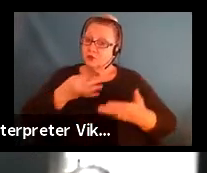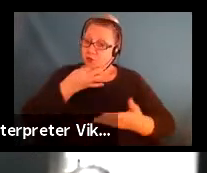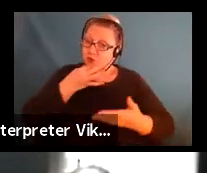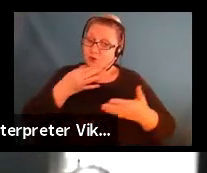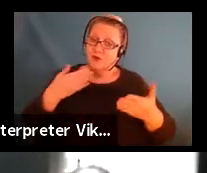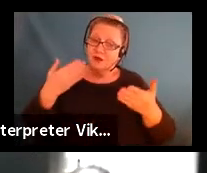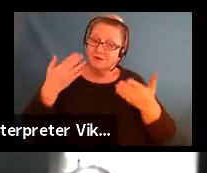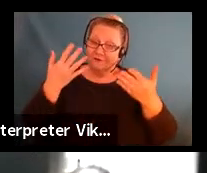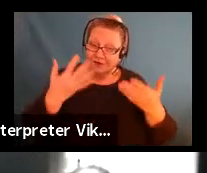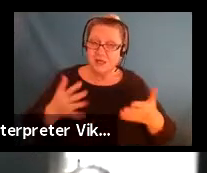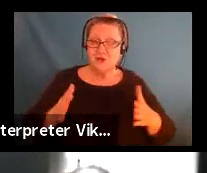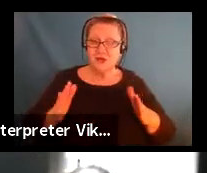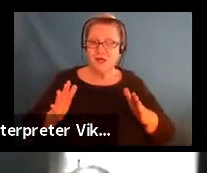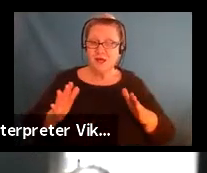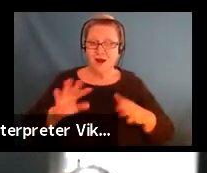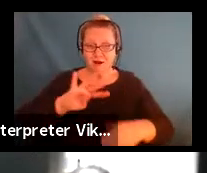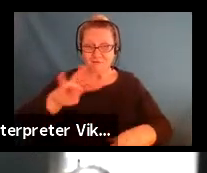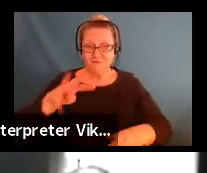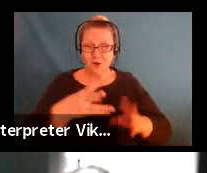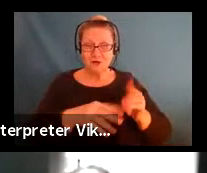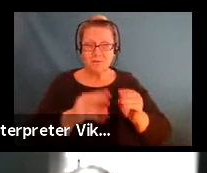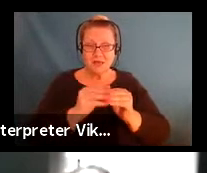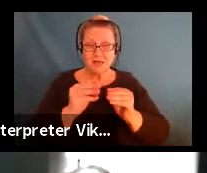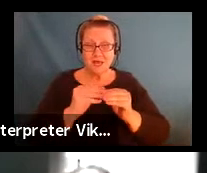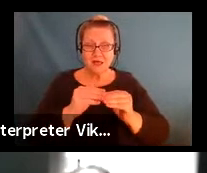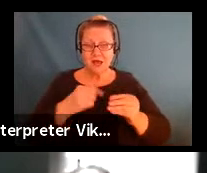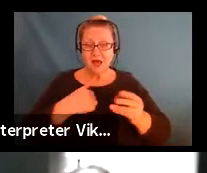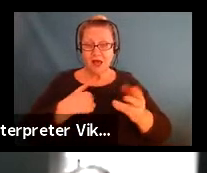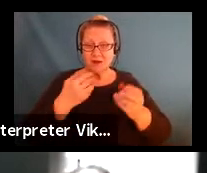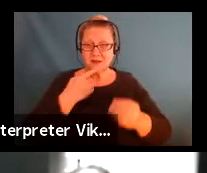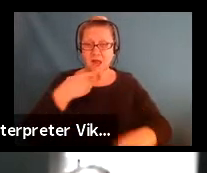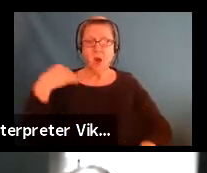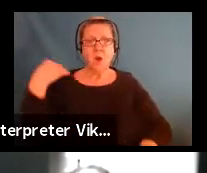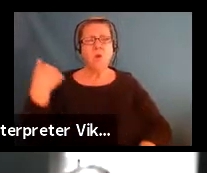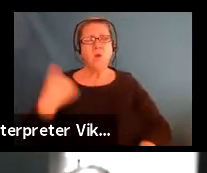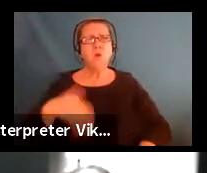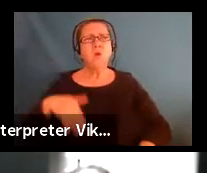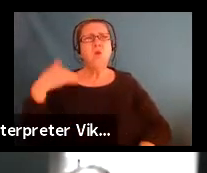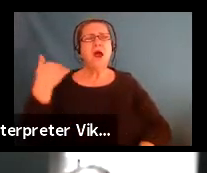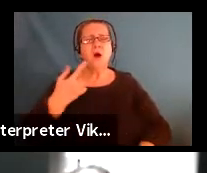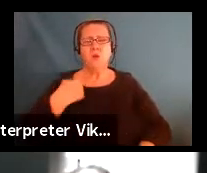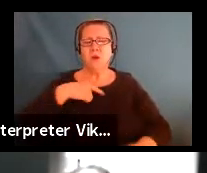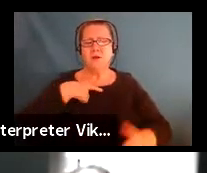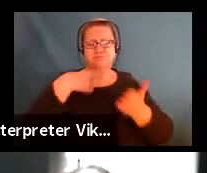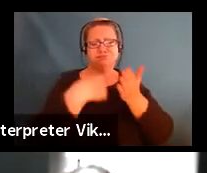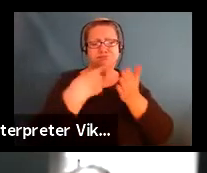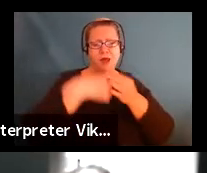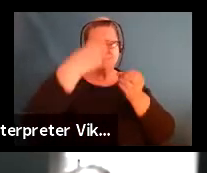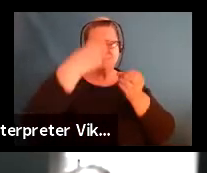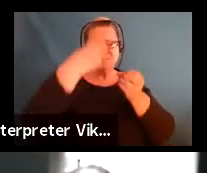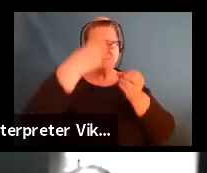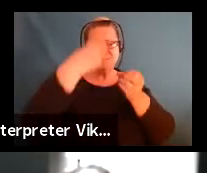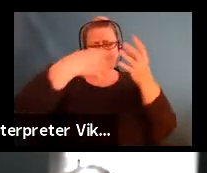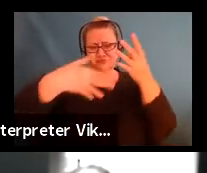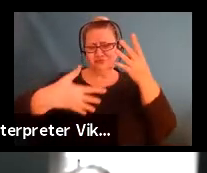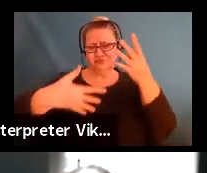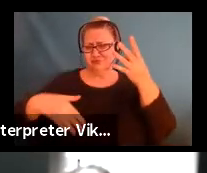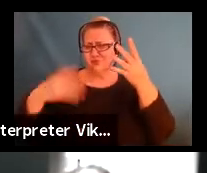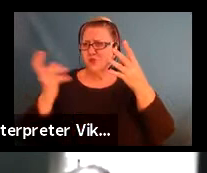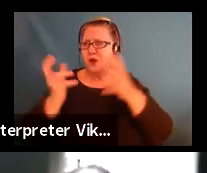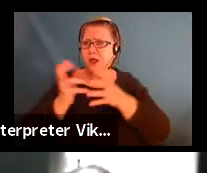meeting, first of all, I want to say, wow, we have covered an incredible amount during these